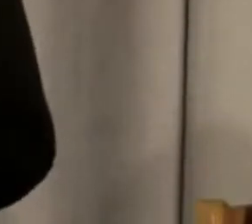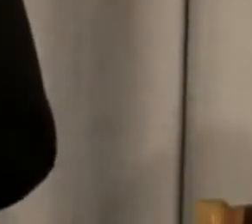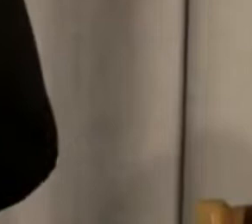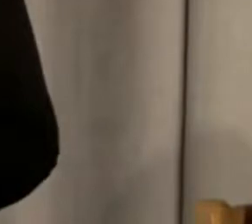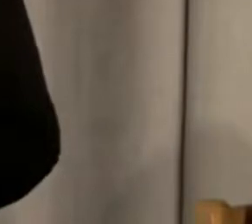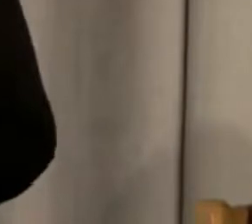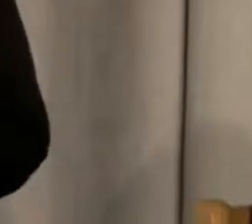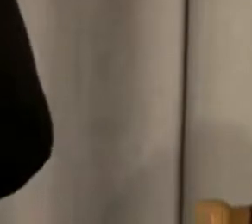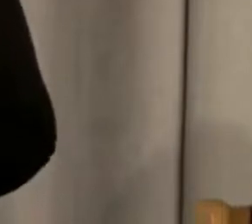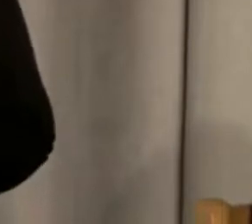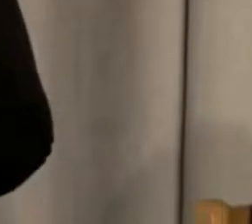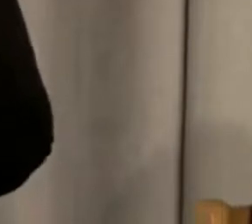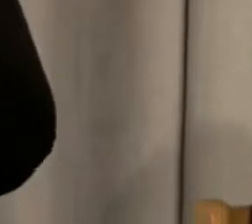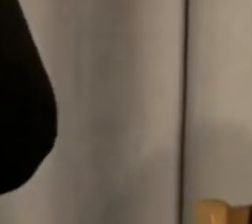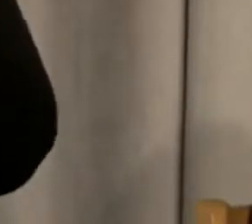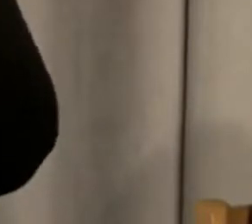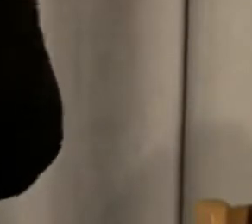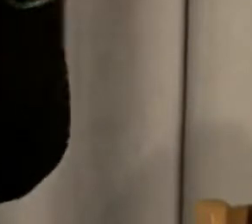Suffered lots.